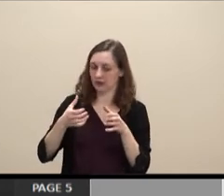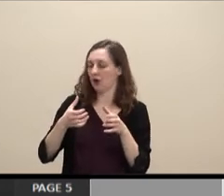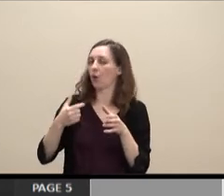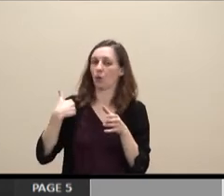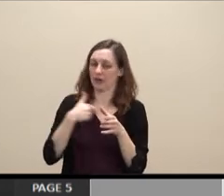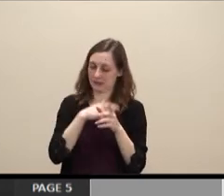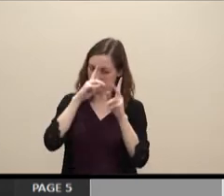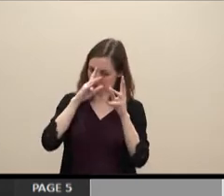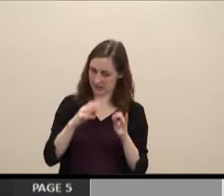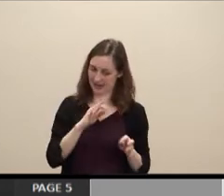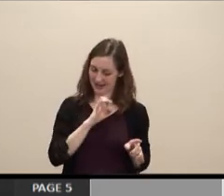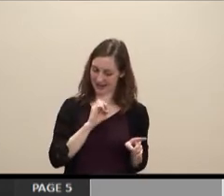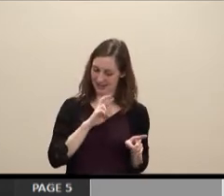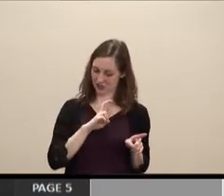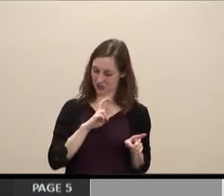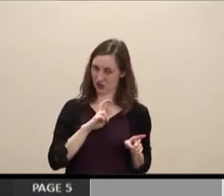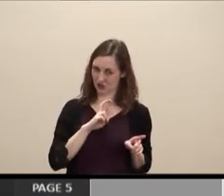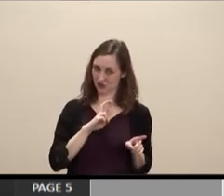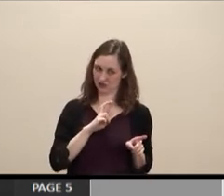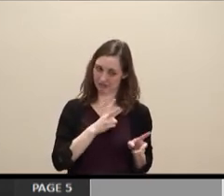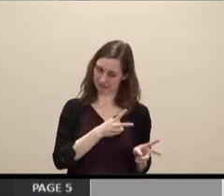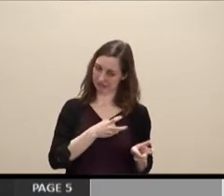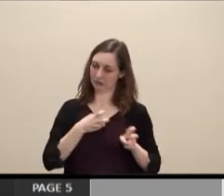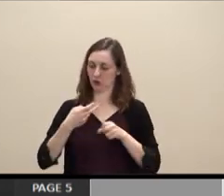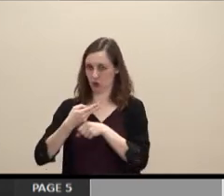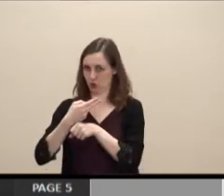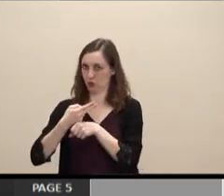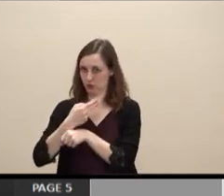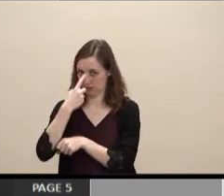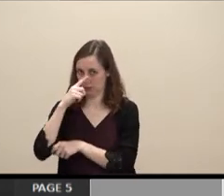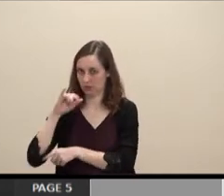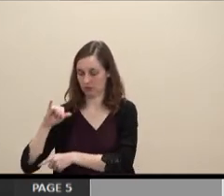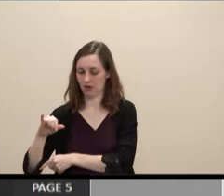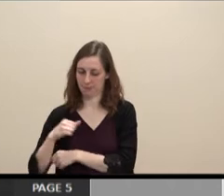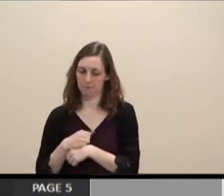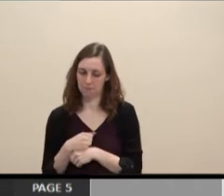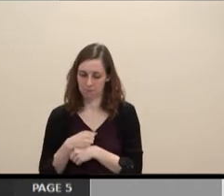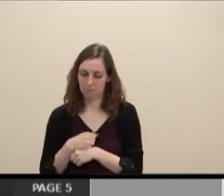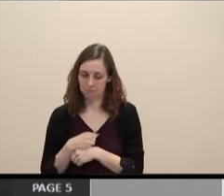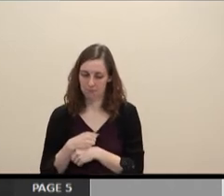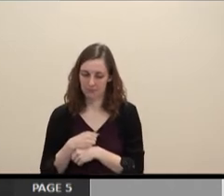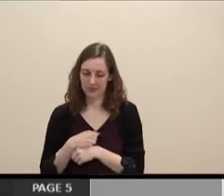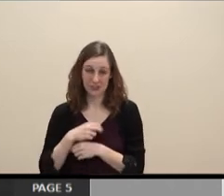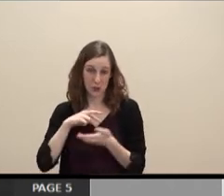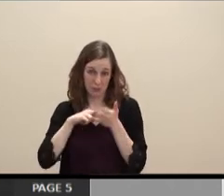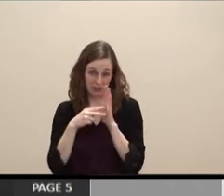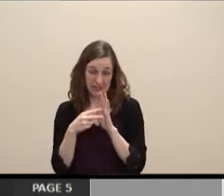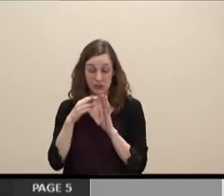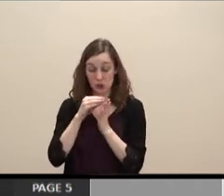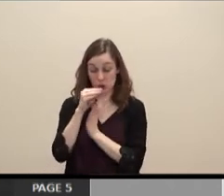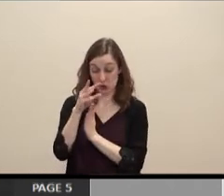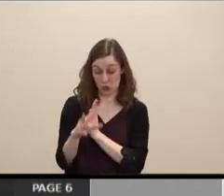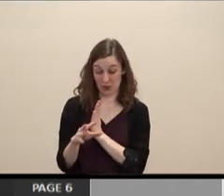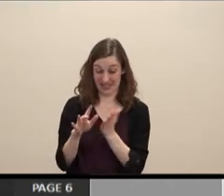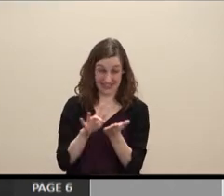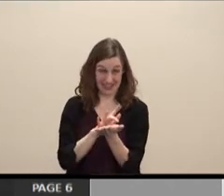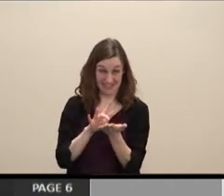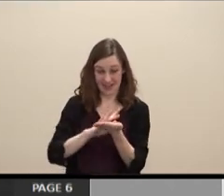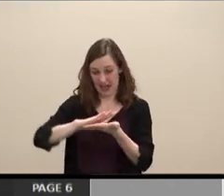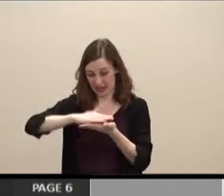ESSER funds, for cohort 3. So we are well on our way for our device, our student device plan.